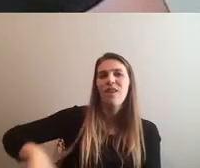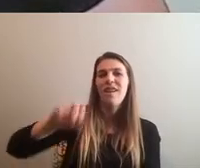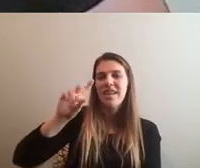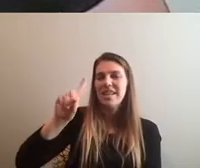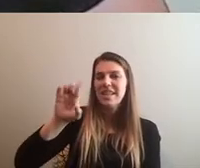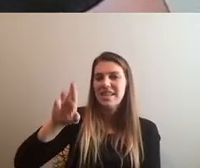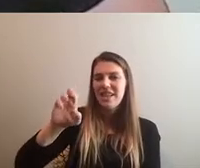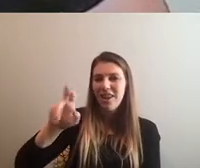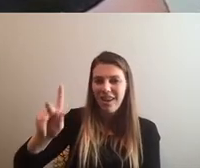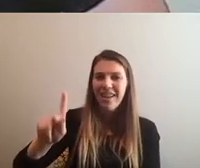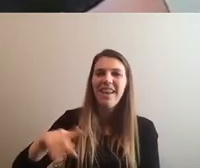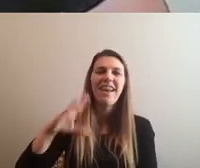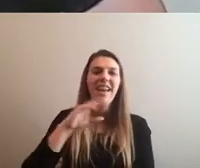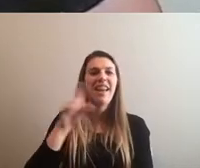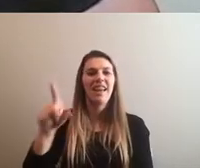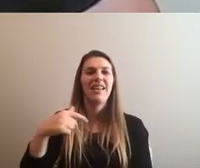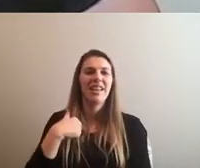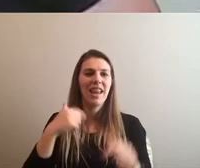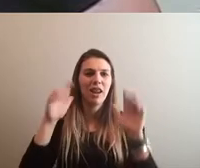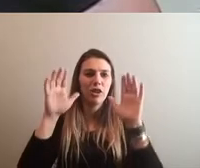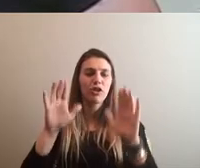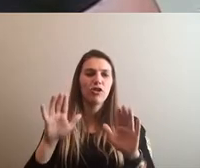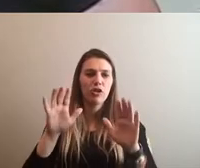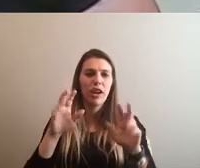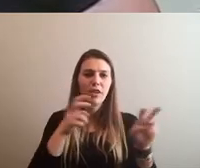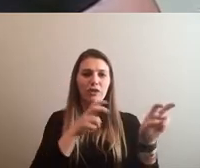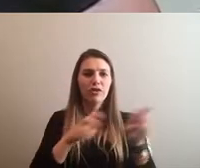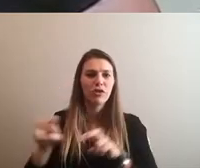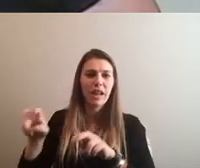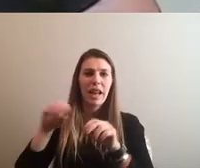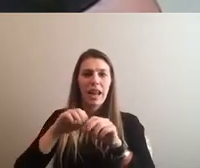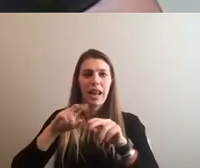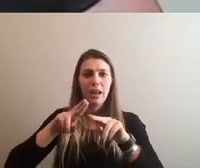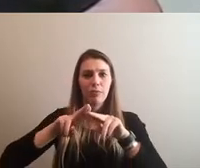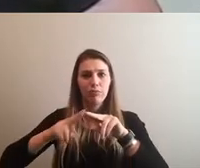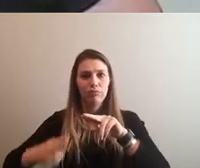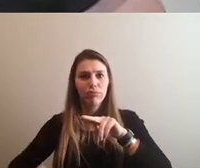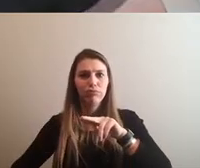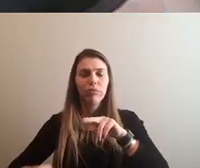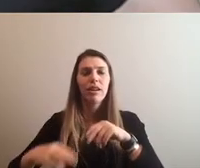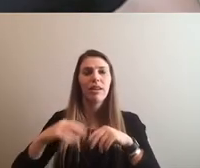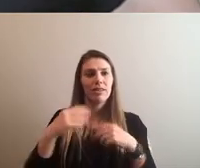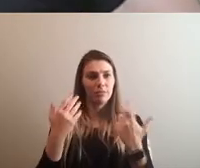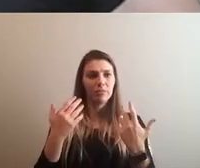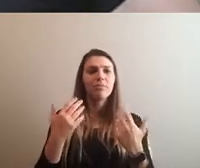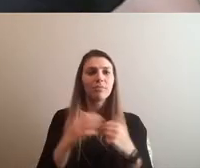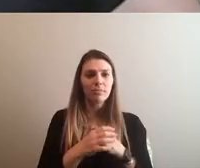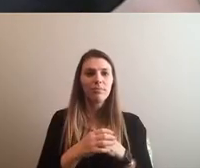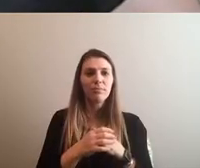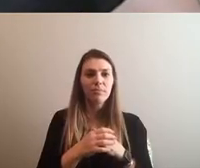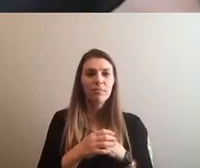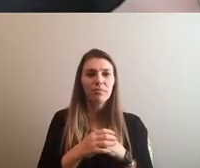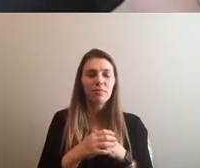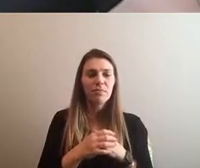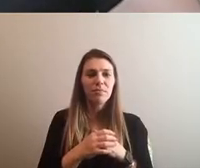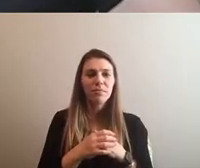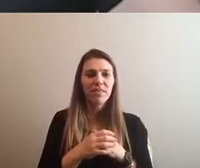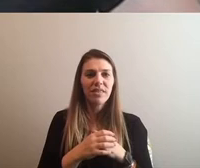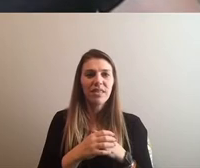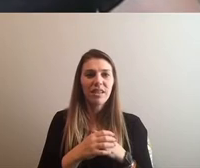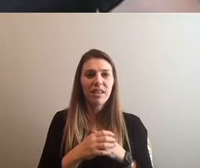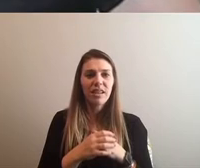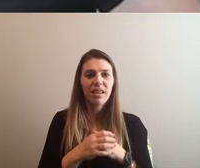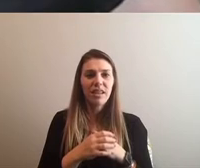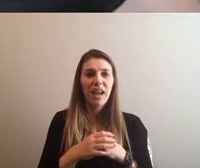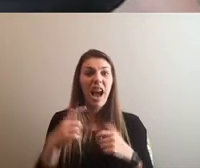And he had an unbelievable transition in weight loss of his lifetime. So what happens when you were big, Derek? I'm